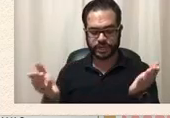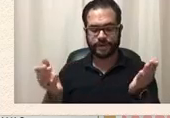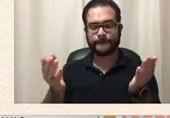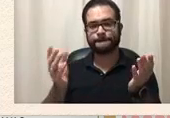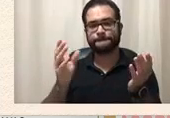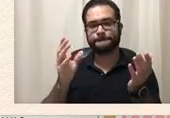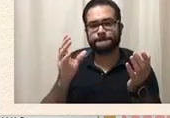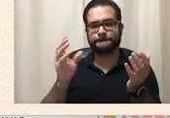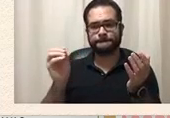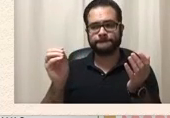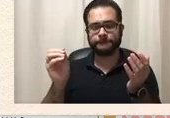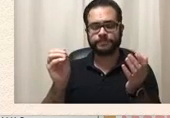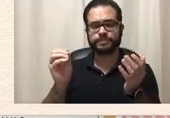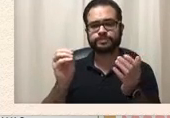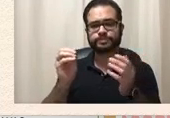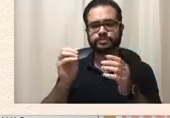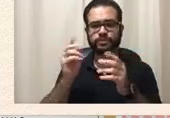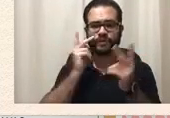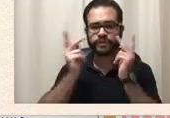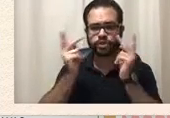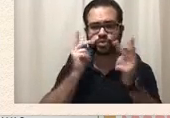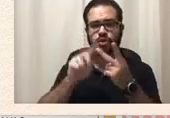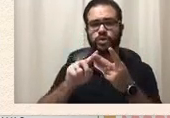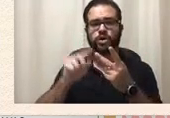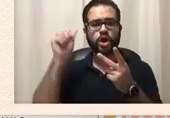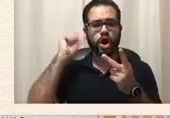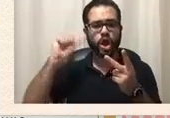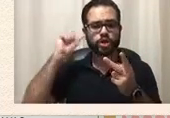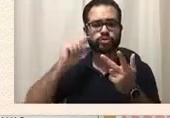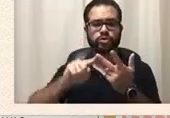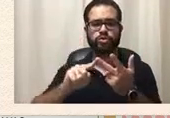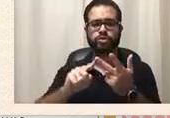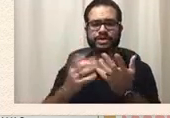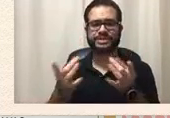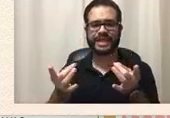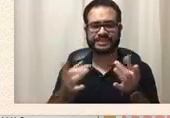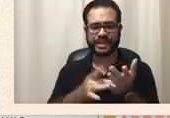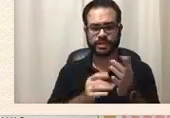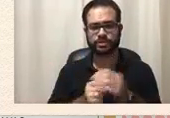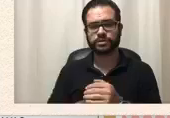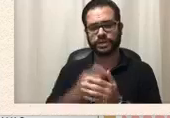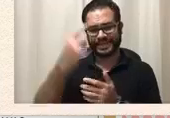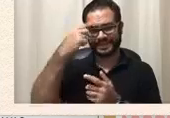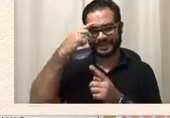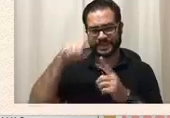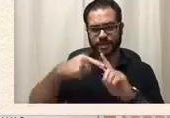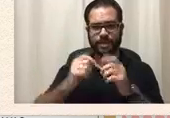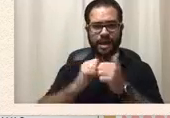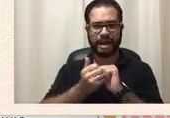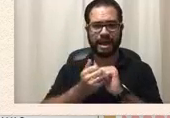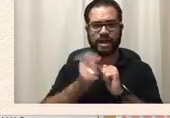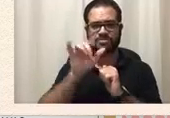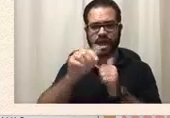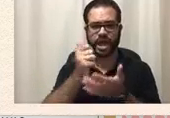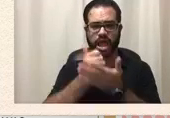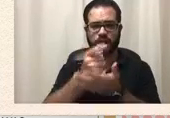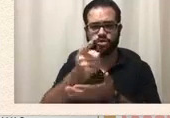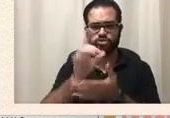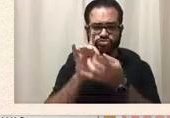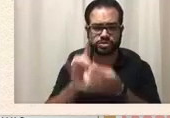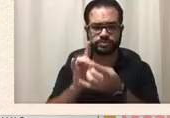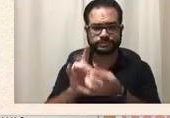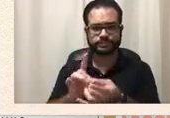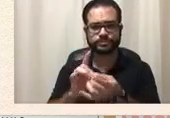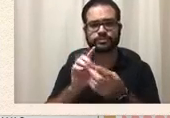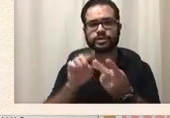visual, auditory, and kinesthetics. You think about how what helps you engage as a learner and try to incorporate as many